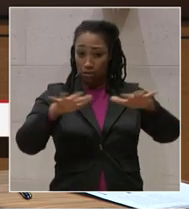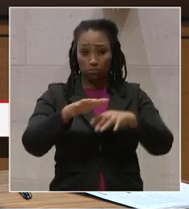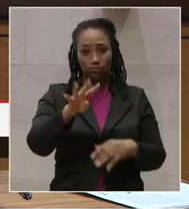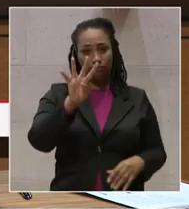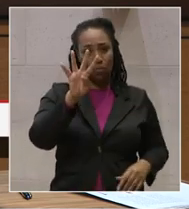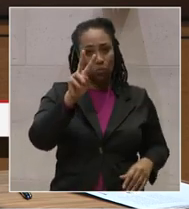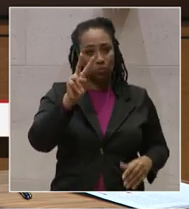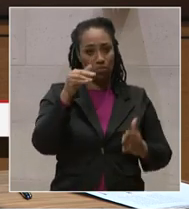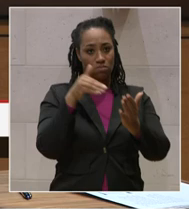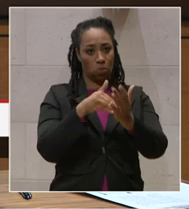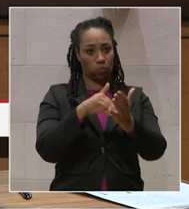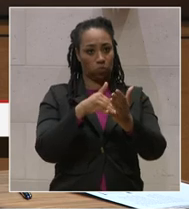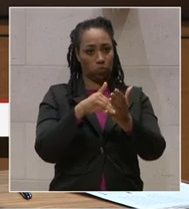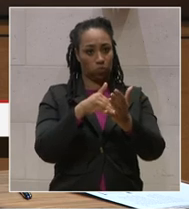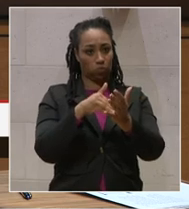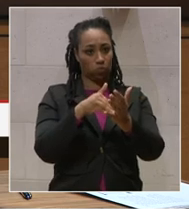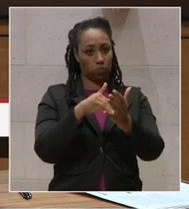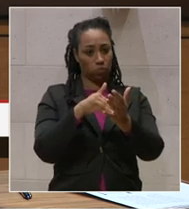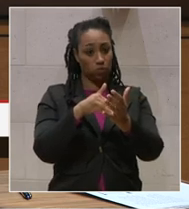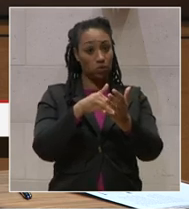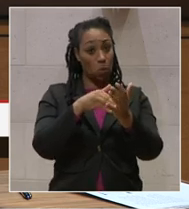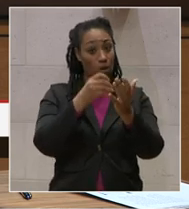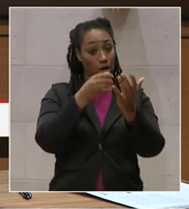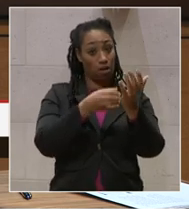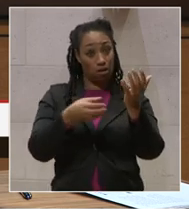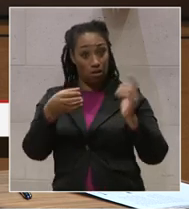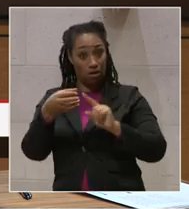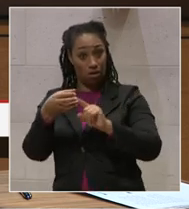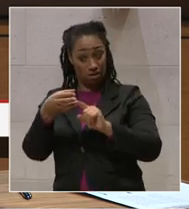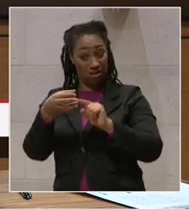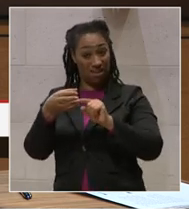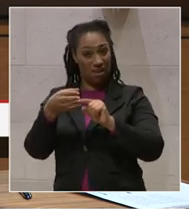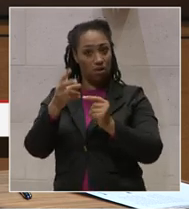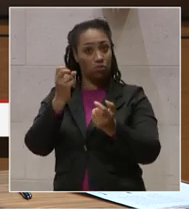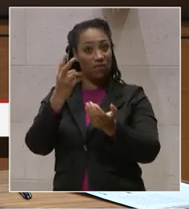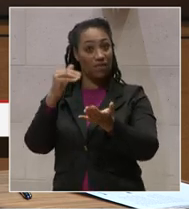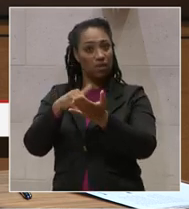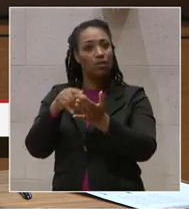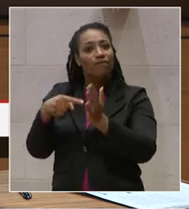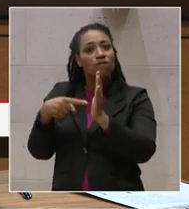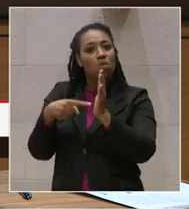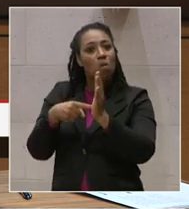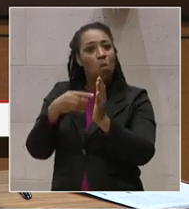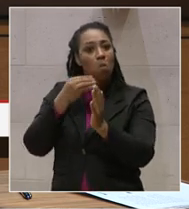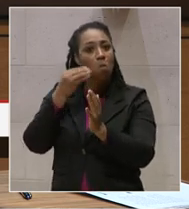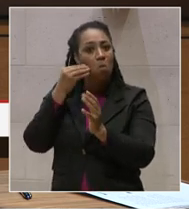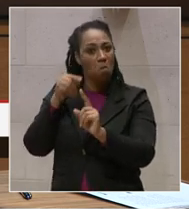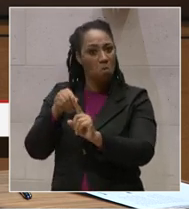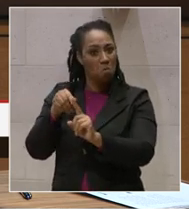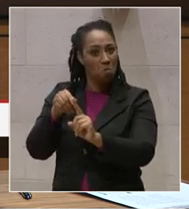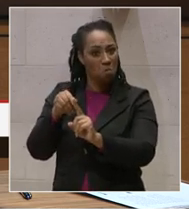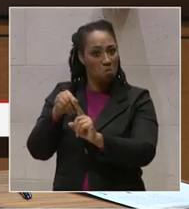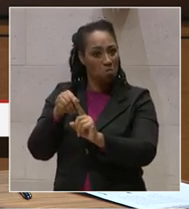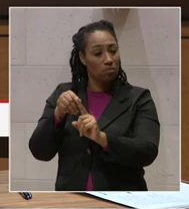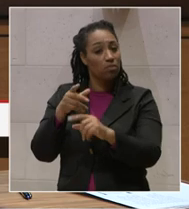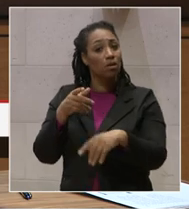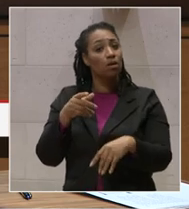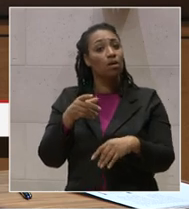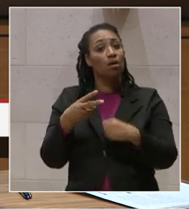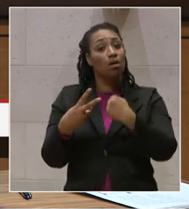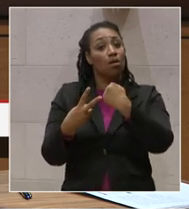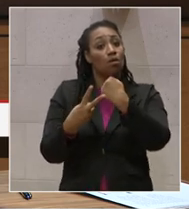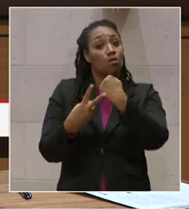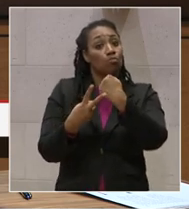significantly slowed rent growth, demonstrating the power of supply to stabilize demand. In Rock Creek West, we've achieved